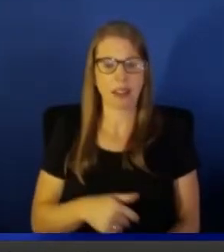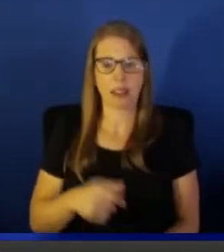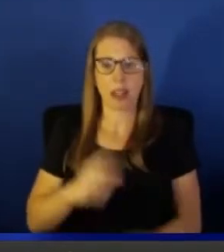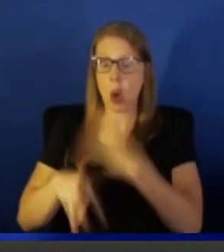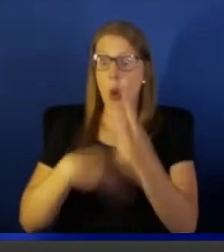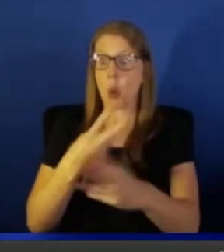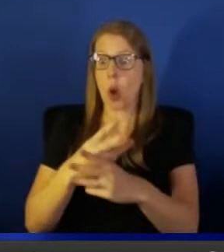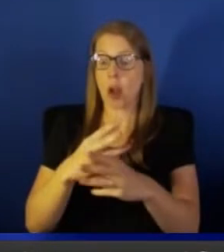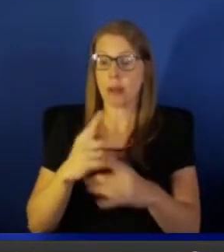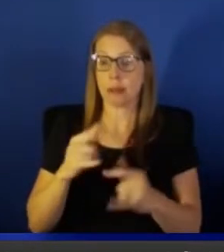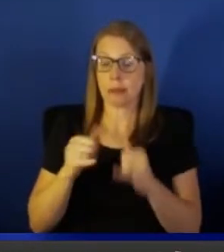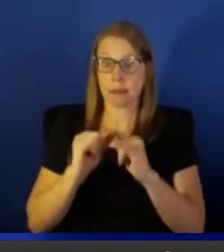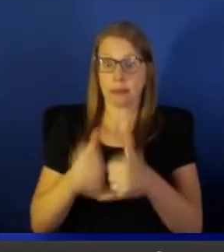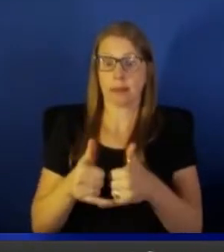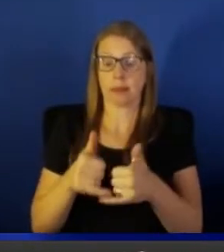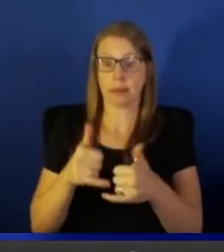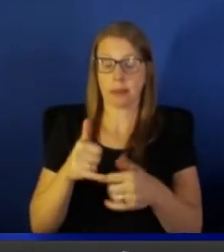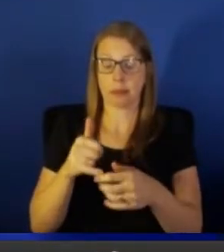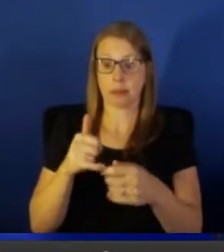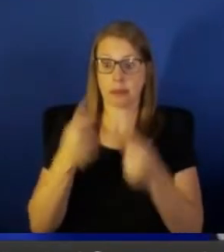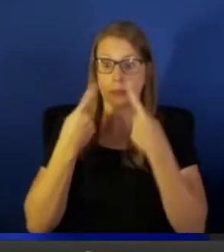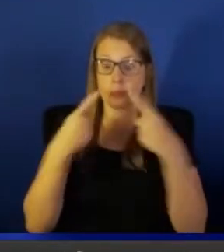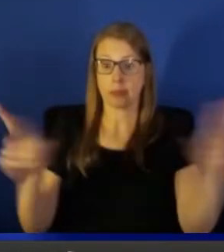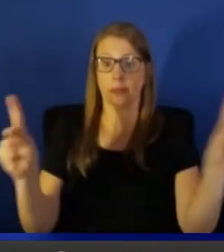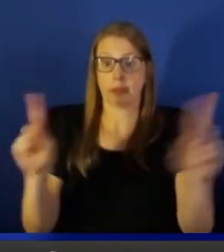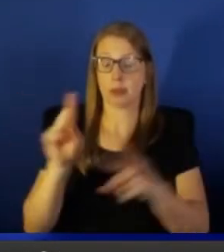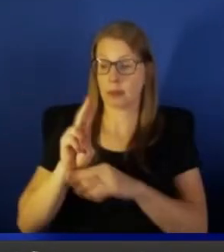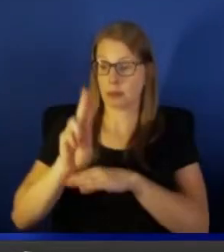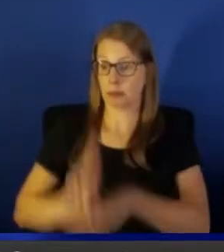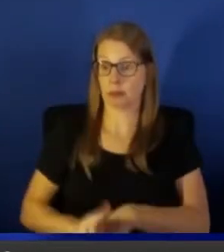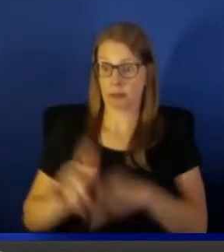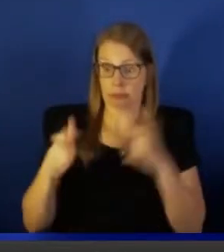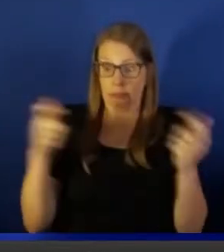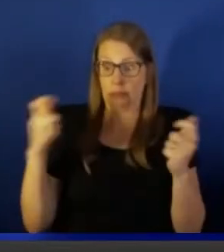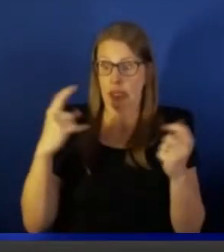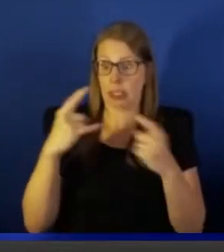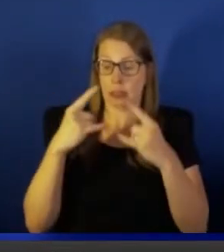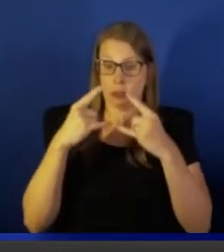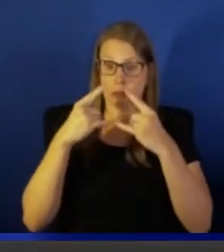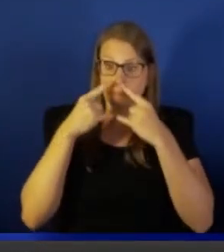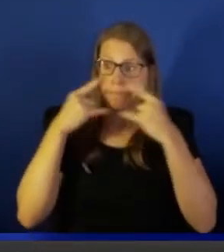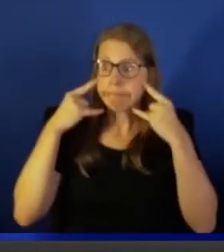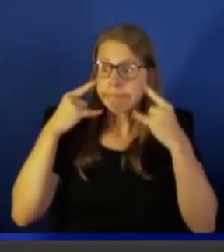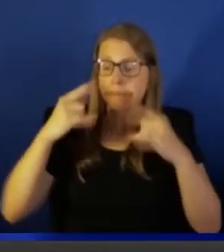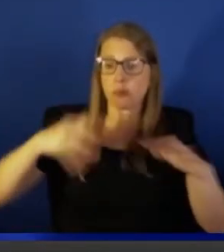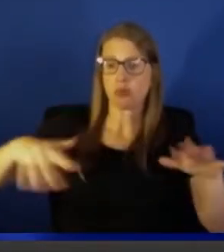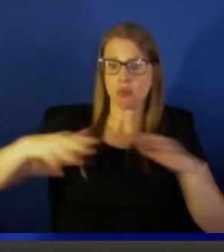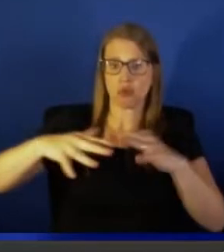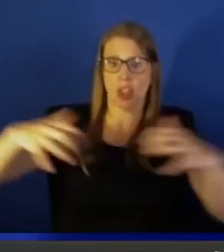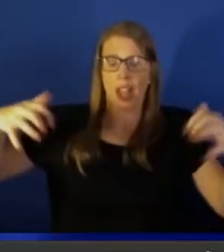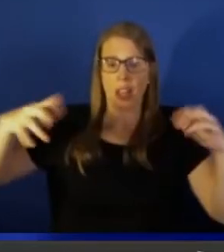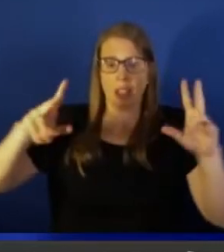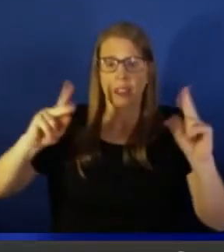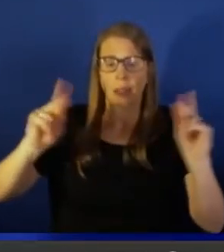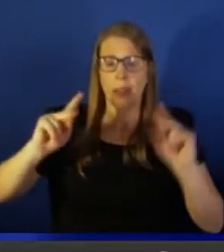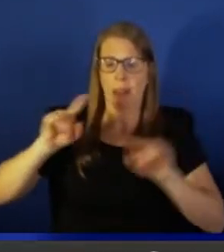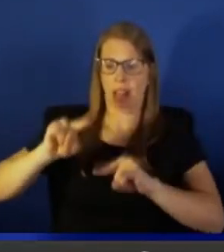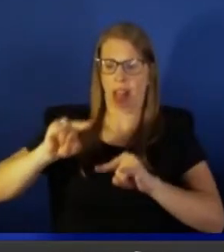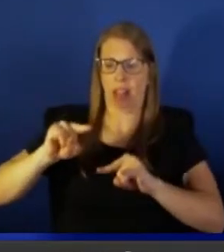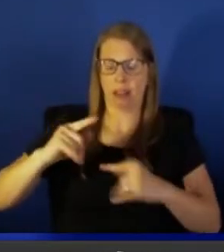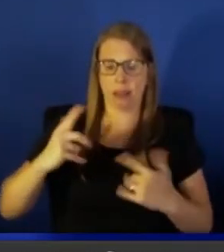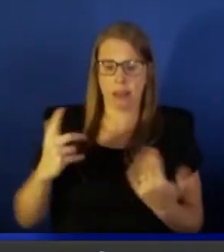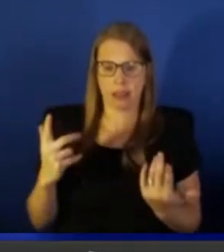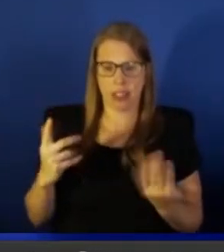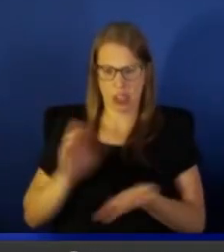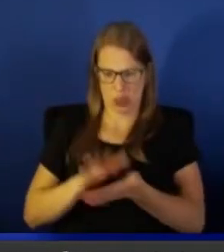celebration, and there was a gentleman who was near me wearing a mask out in this big crowded area. And I know that there were some folks who actually made fun of him as if we're on the